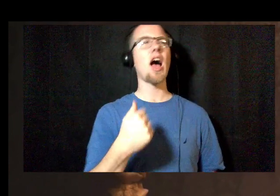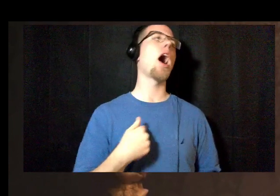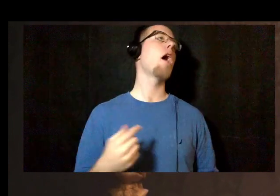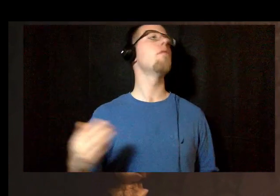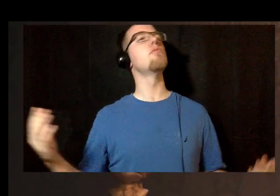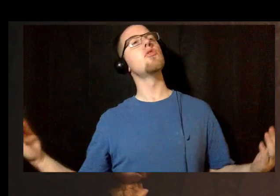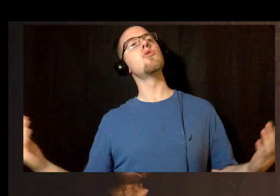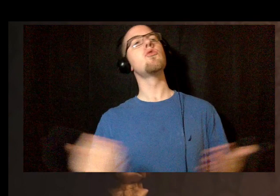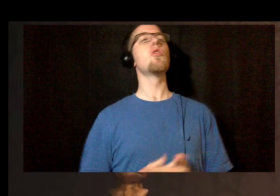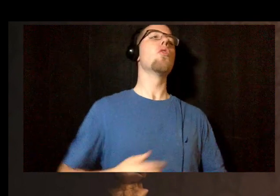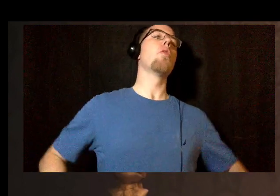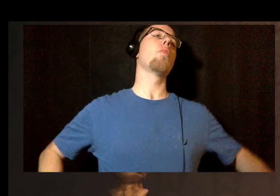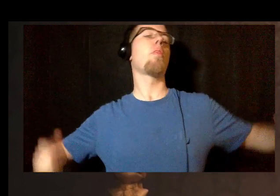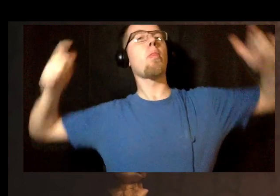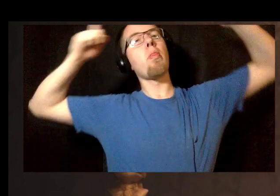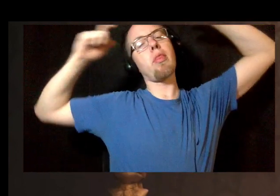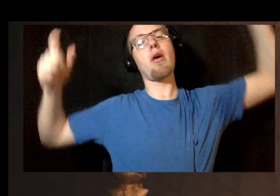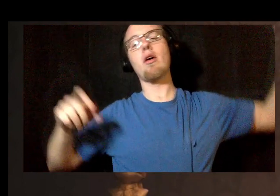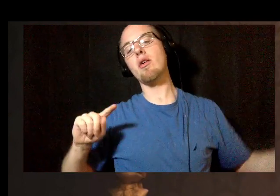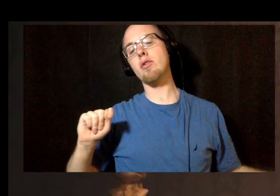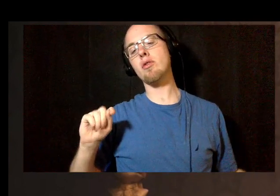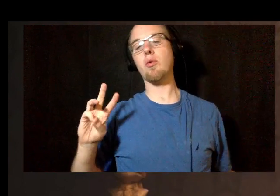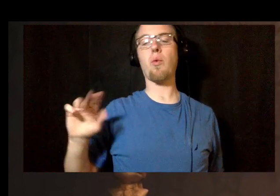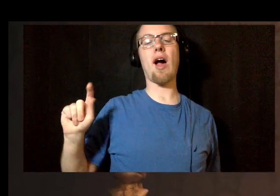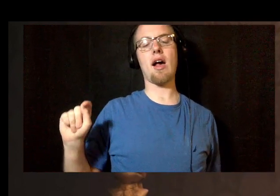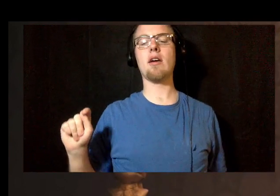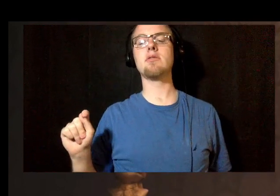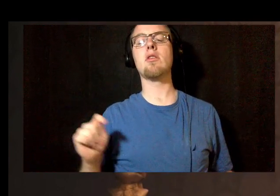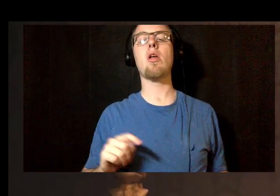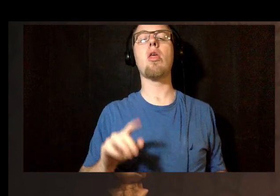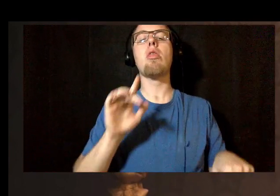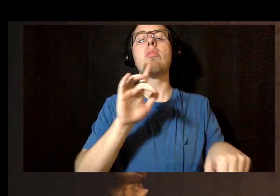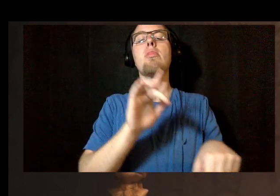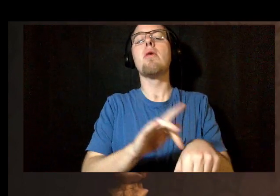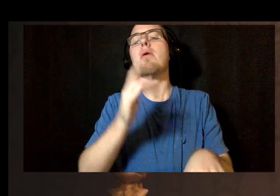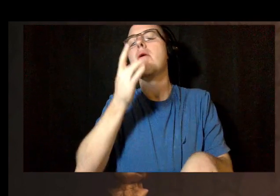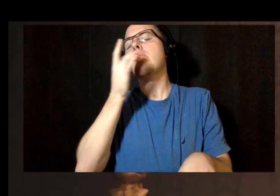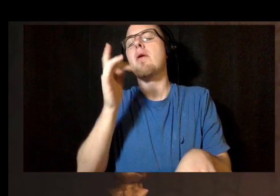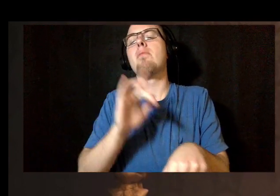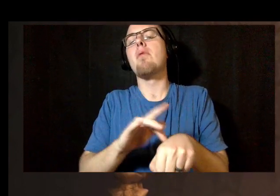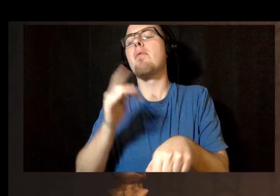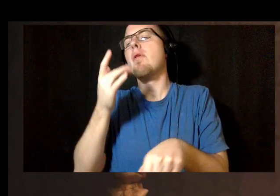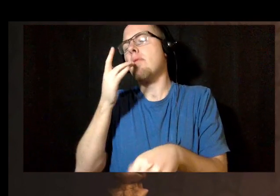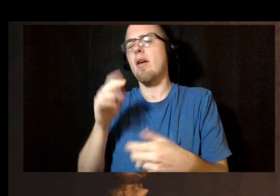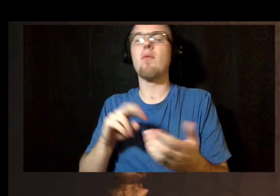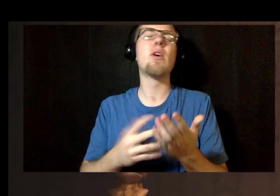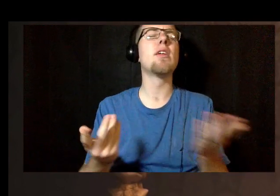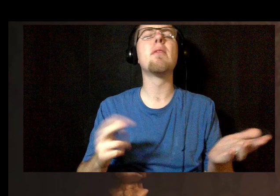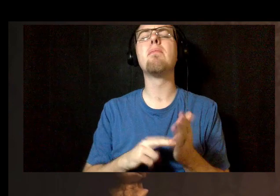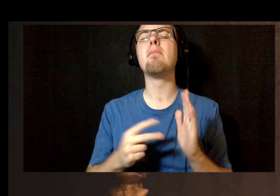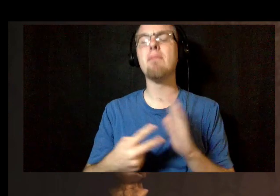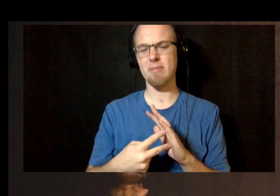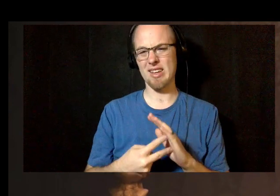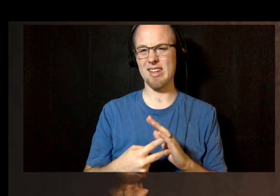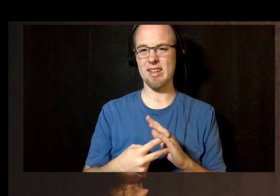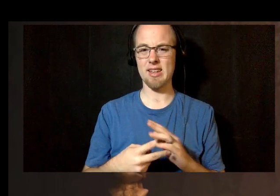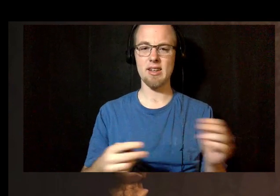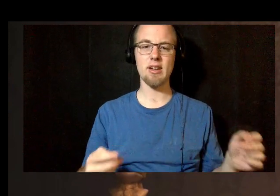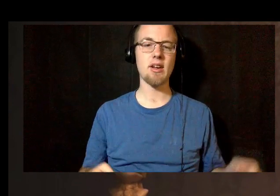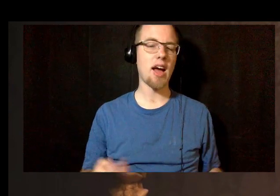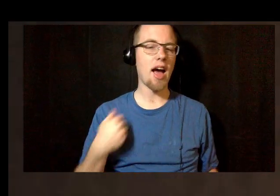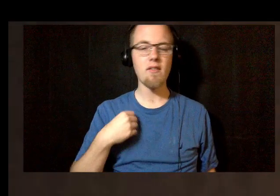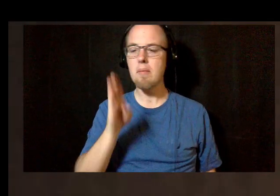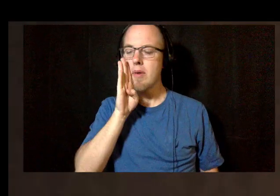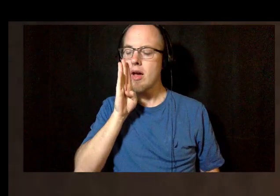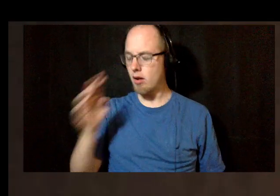age pompous twat just dipping his toe into the what does it all mean kiddie pool while holding a beer in